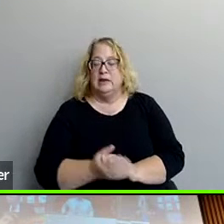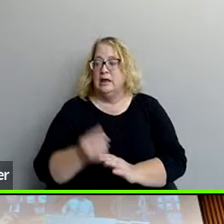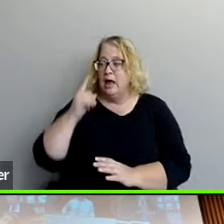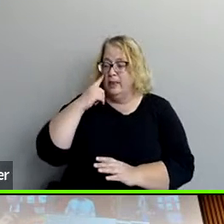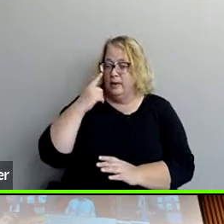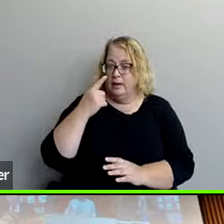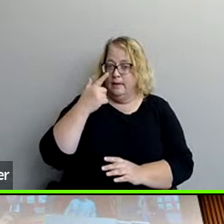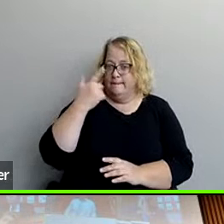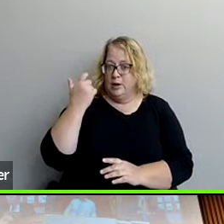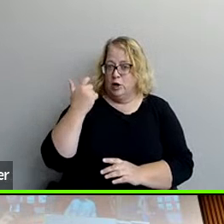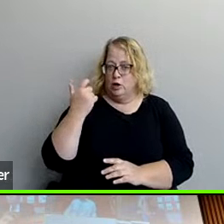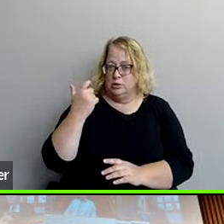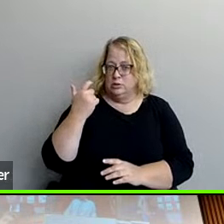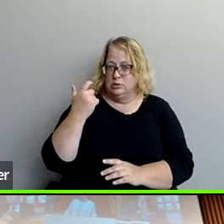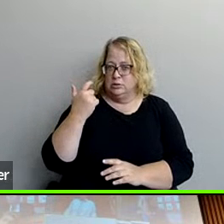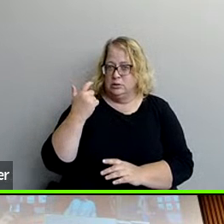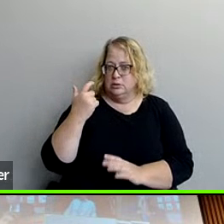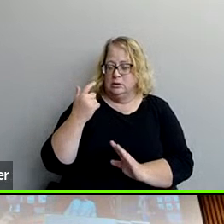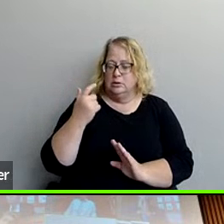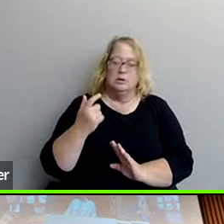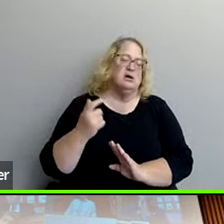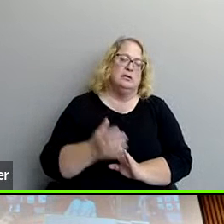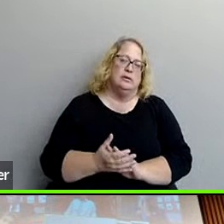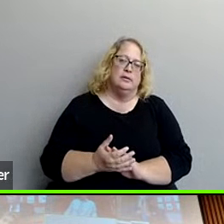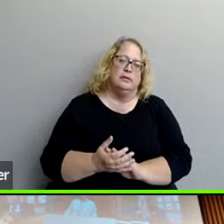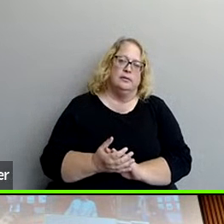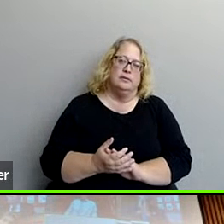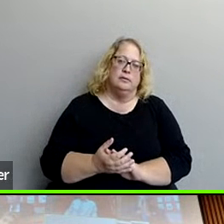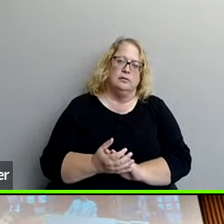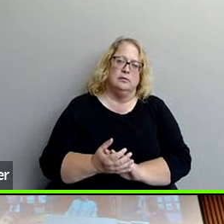I think because of the policy, as a policy,